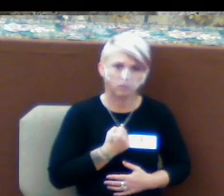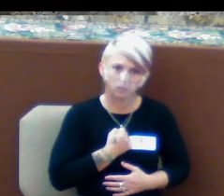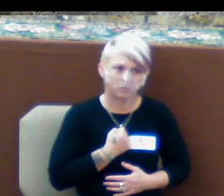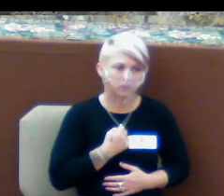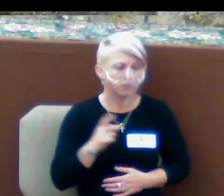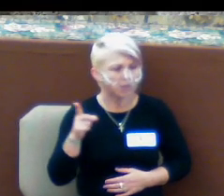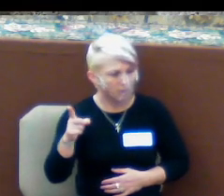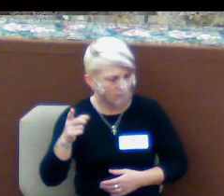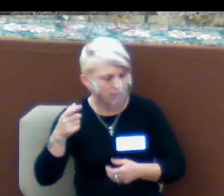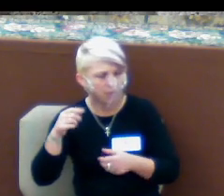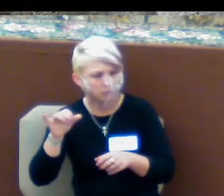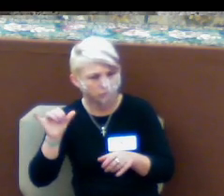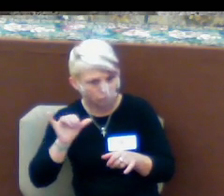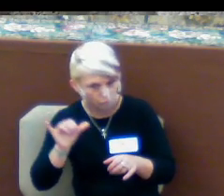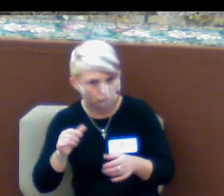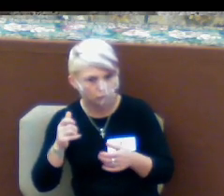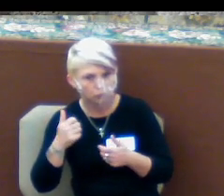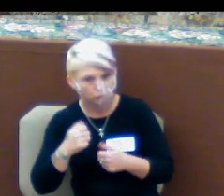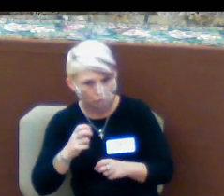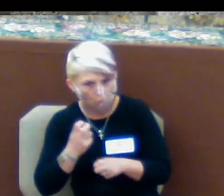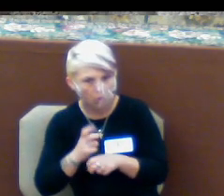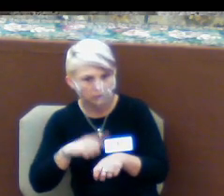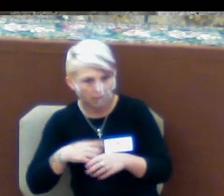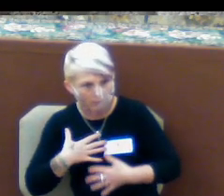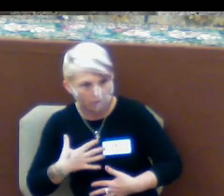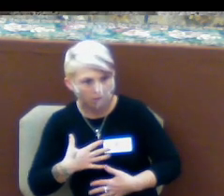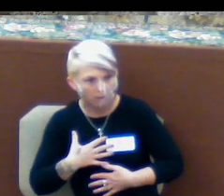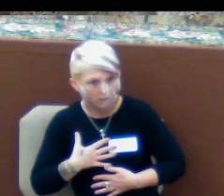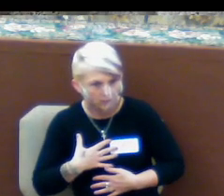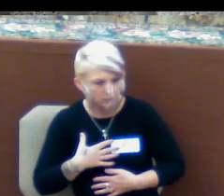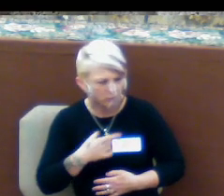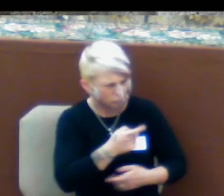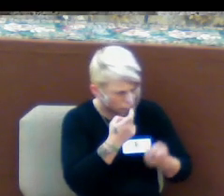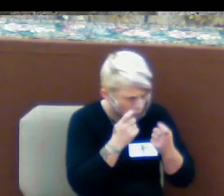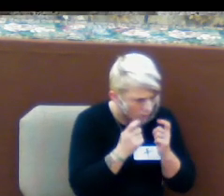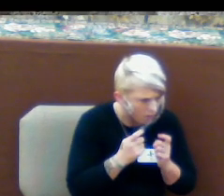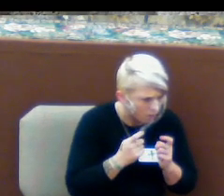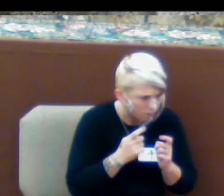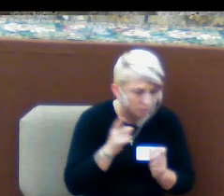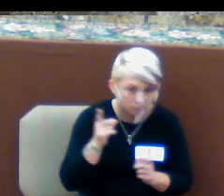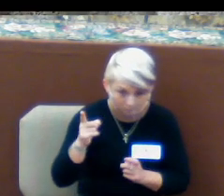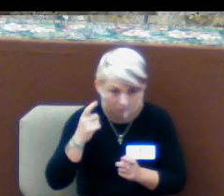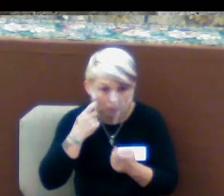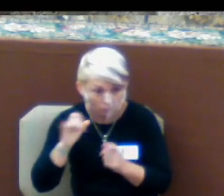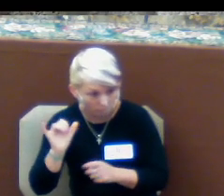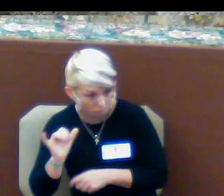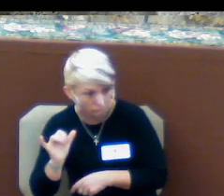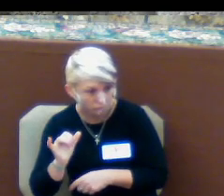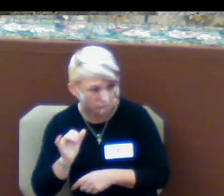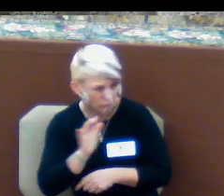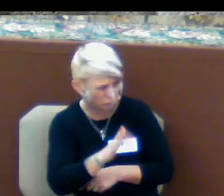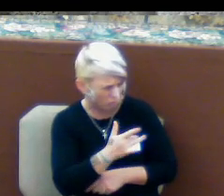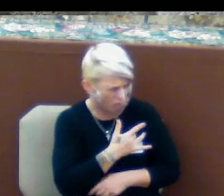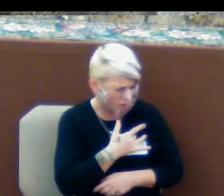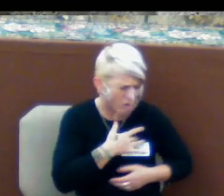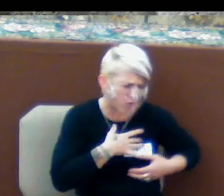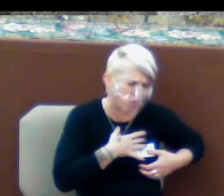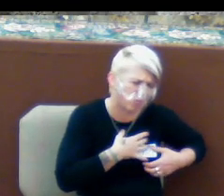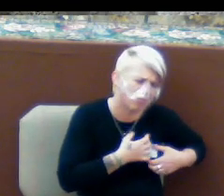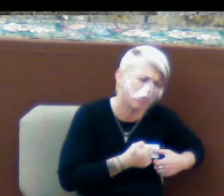Jesus gasped for air. Are you crying? Jesus cried. Is your heart